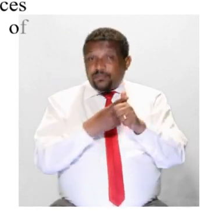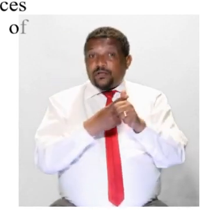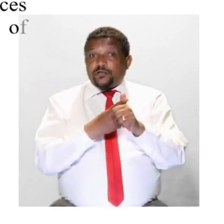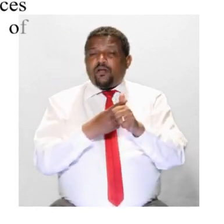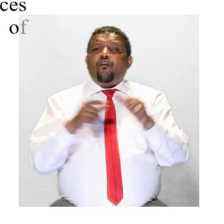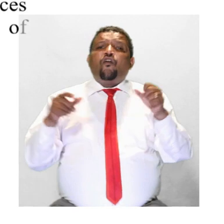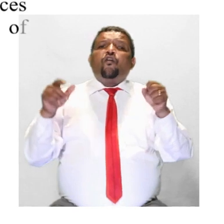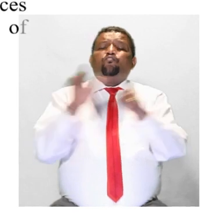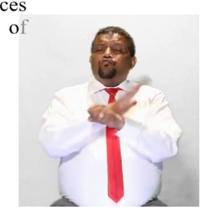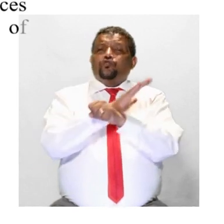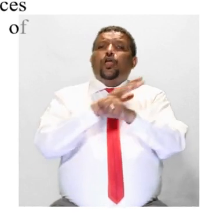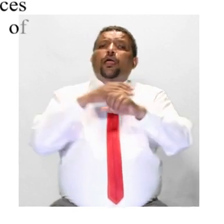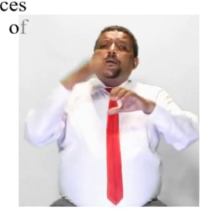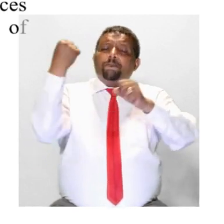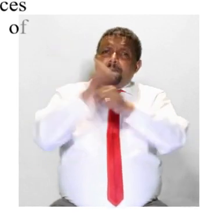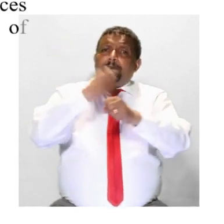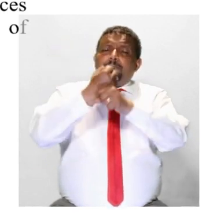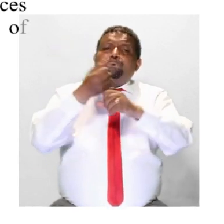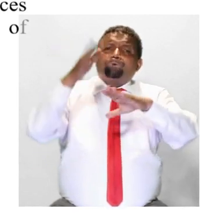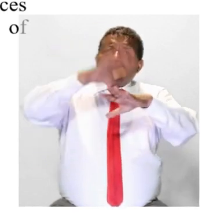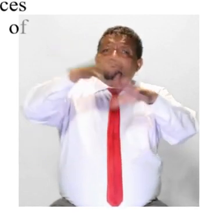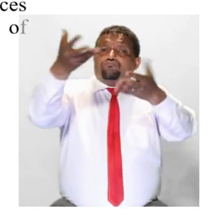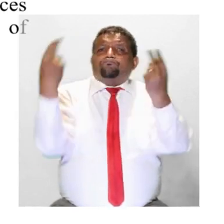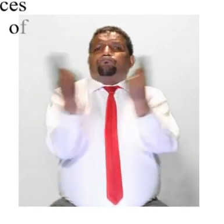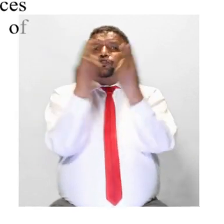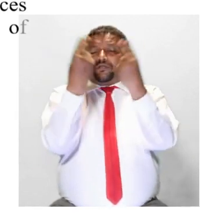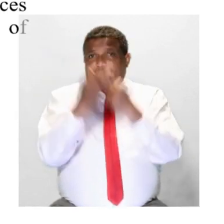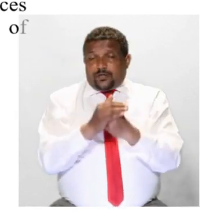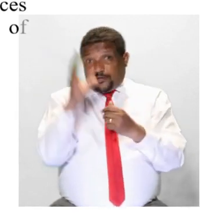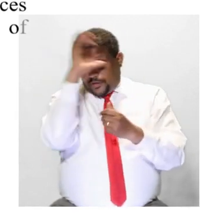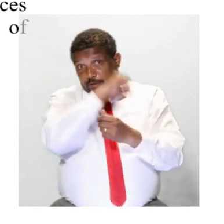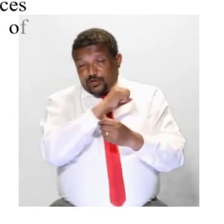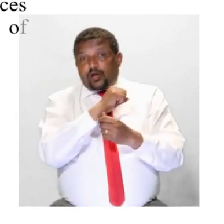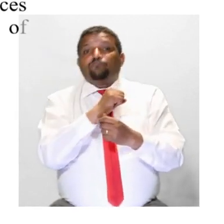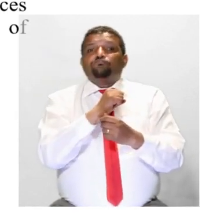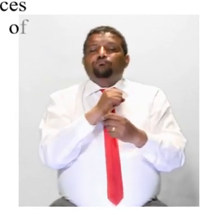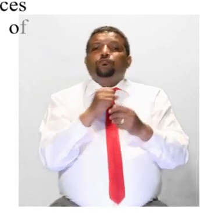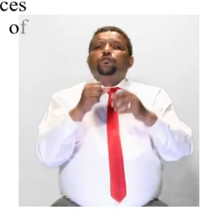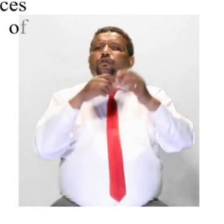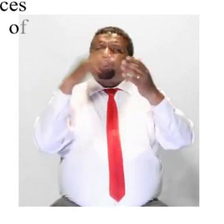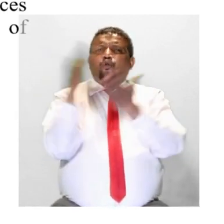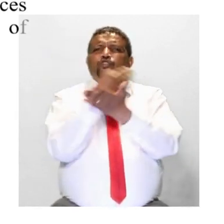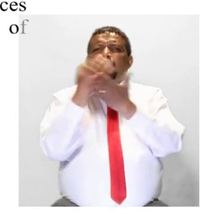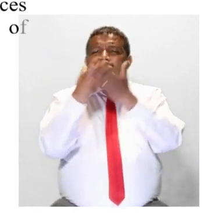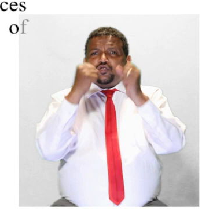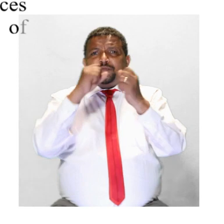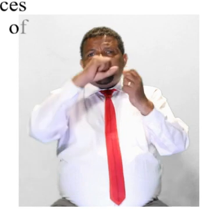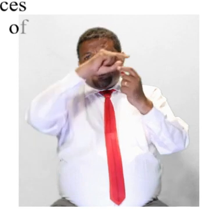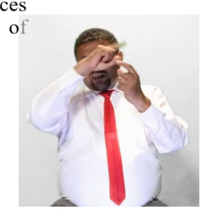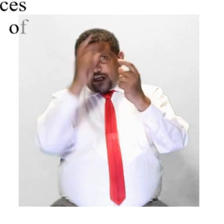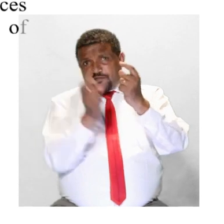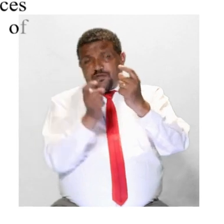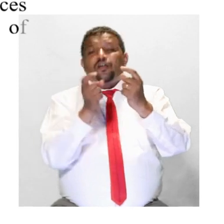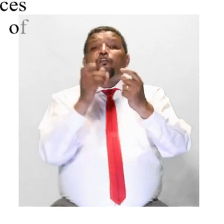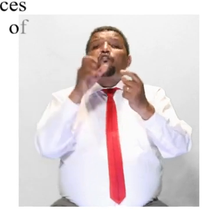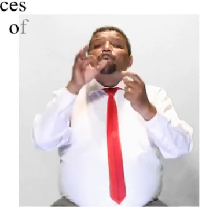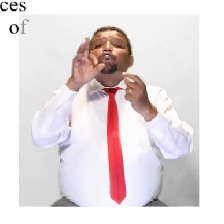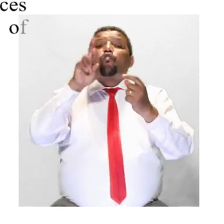full employment. When we say full employment as an assumption of plotting the production possibility curve or